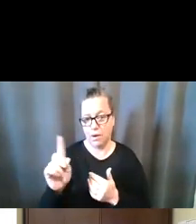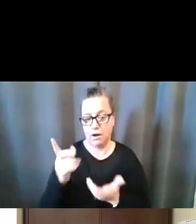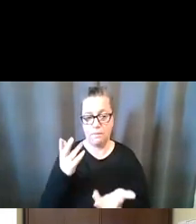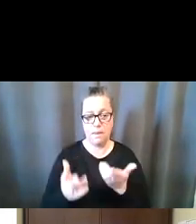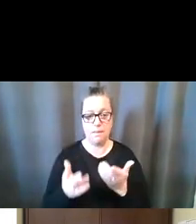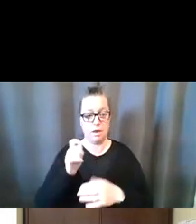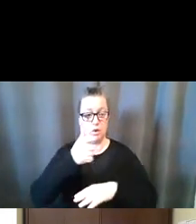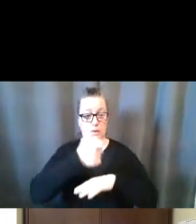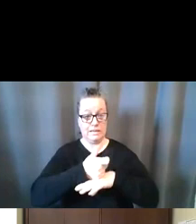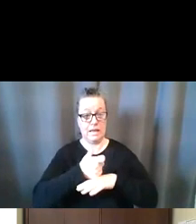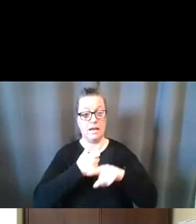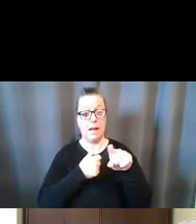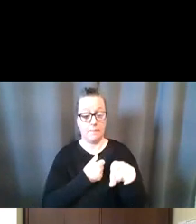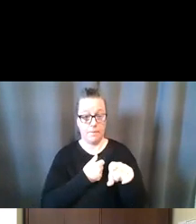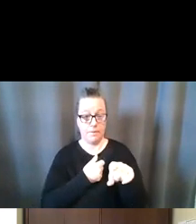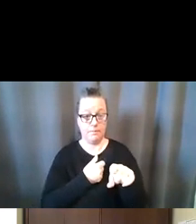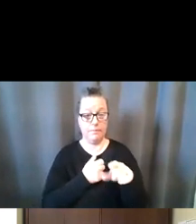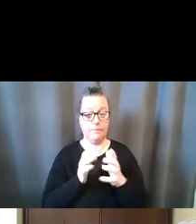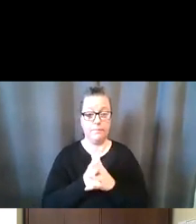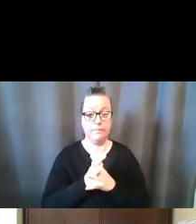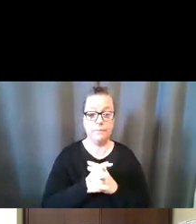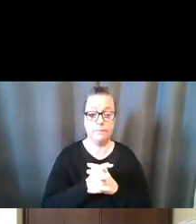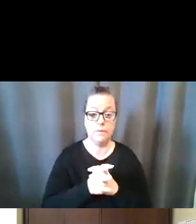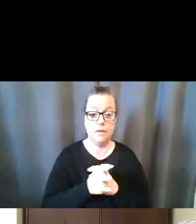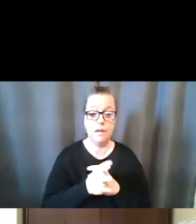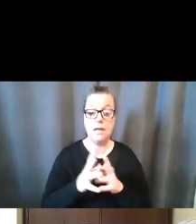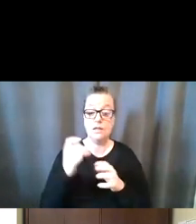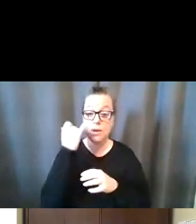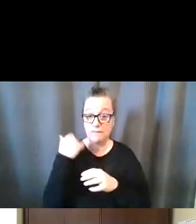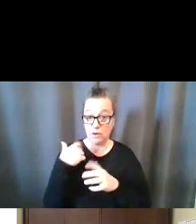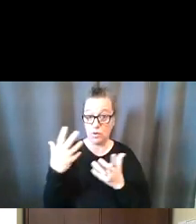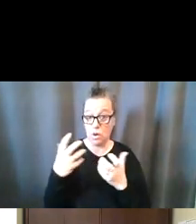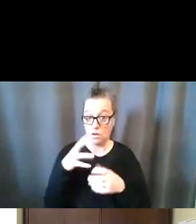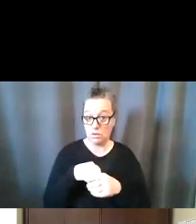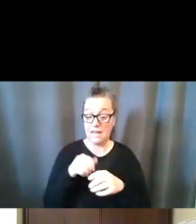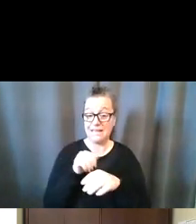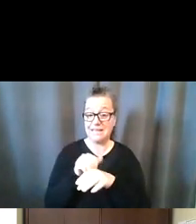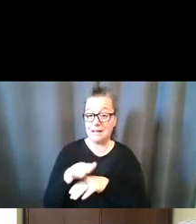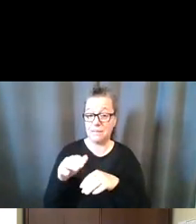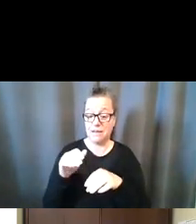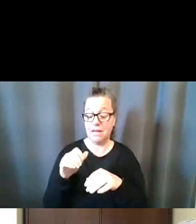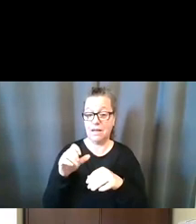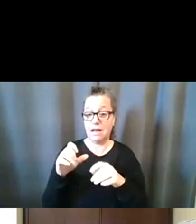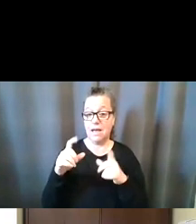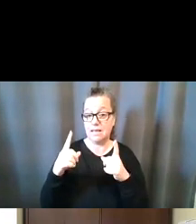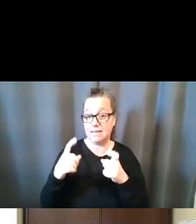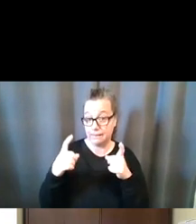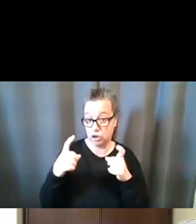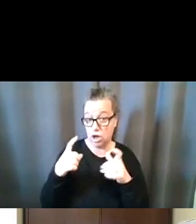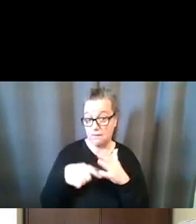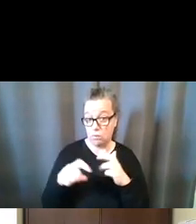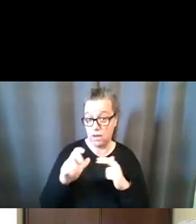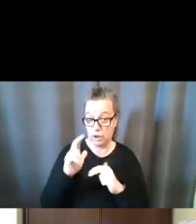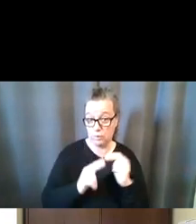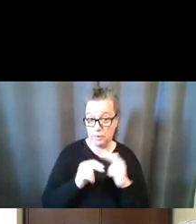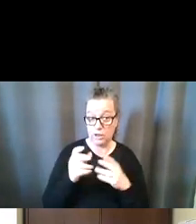up. If you're going to play along, I'd encourage you to. If you do play along and want to send me a snapshot of what you build,